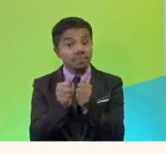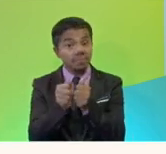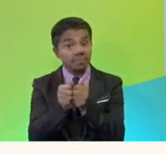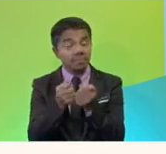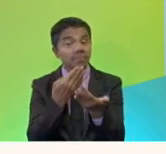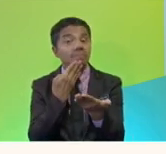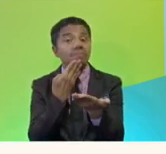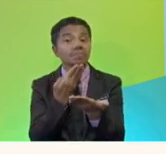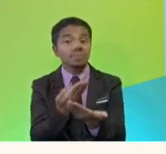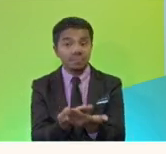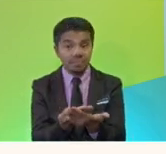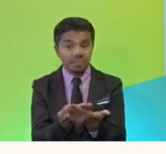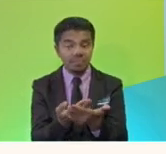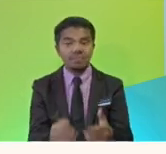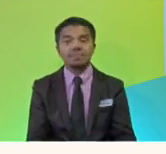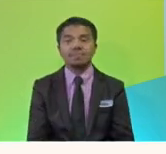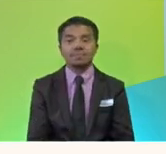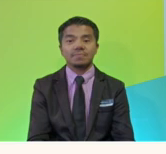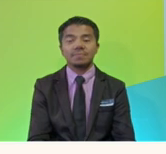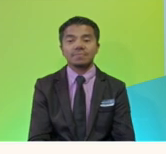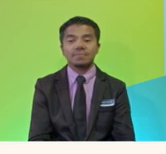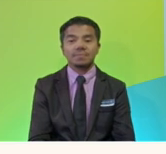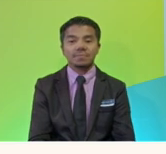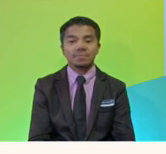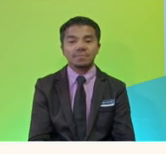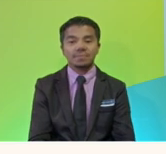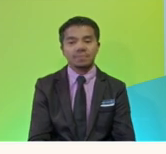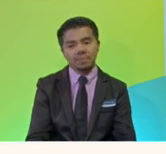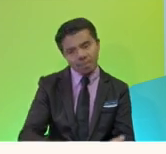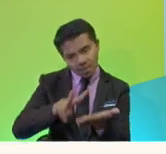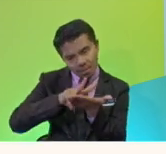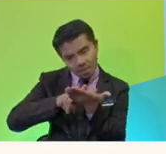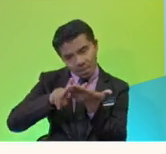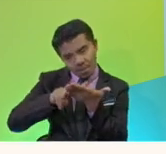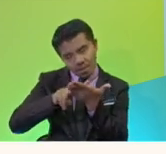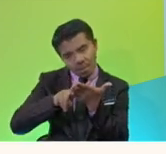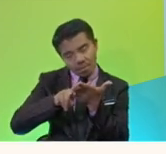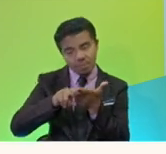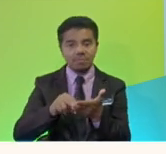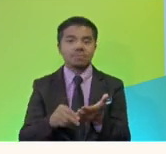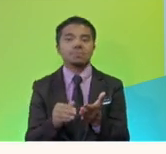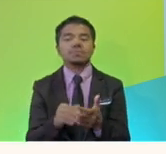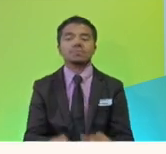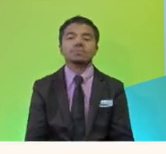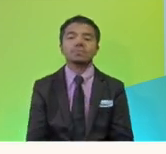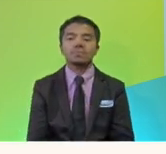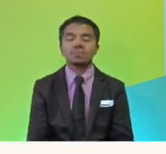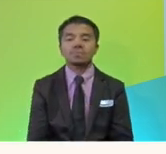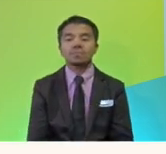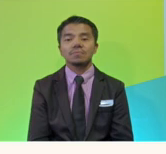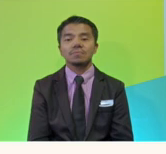given to you, you cannot assume. Right. Okay. You have to read from the text, you have to understand from the picture. Then, we have